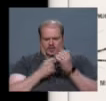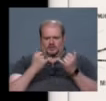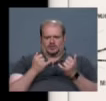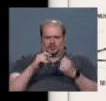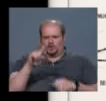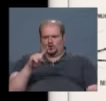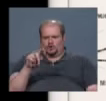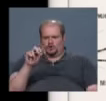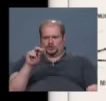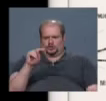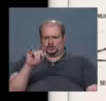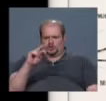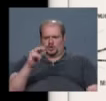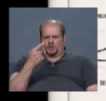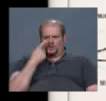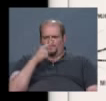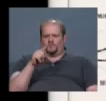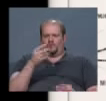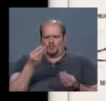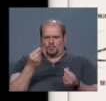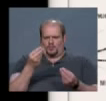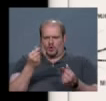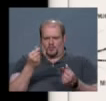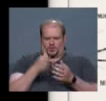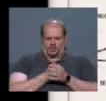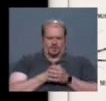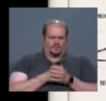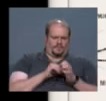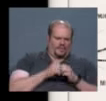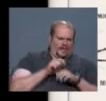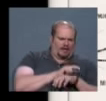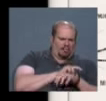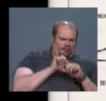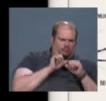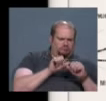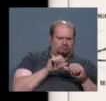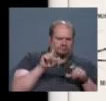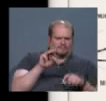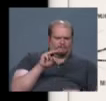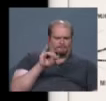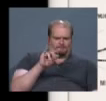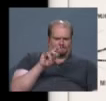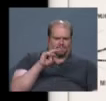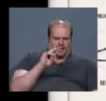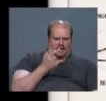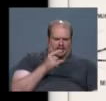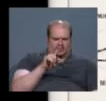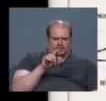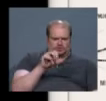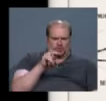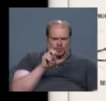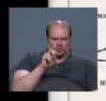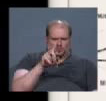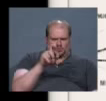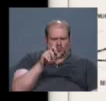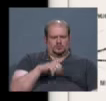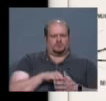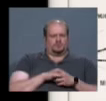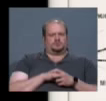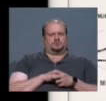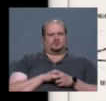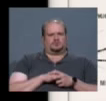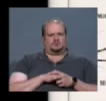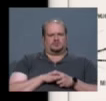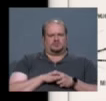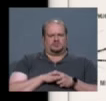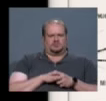current zoning of the property. How long has it been zone mining?